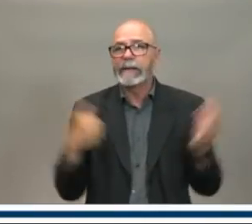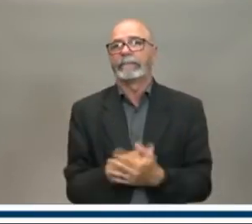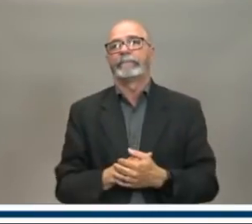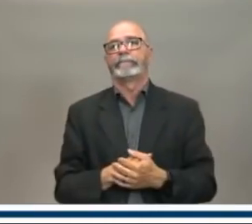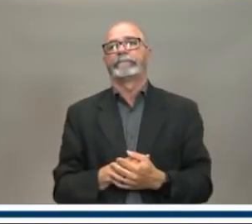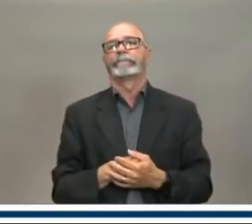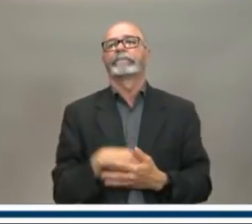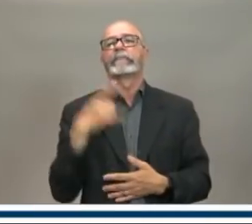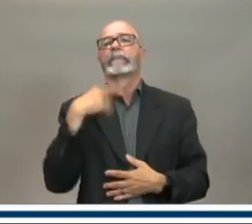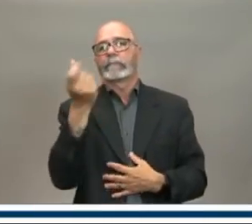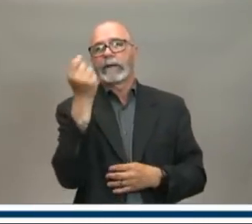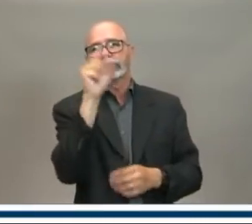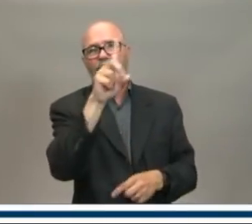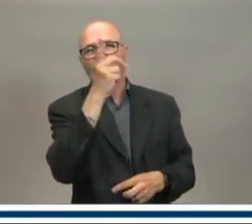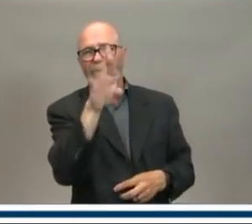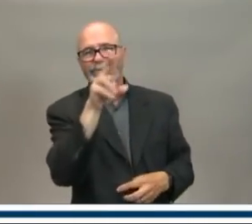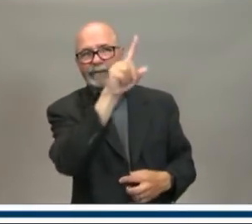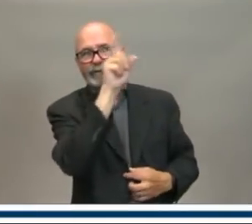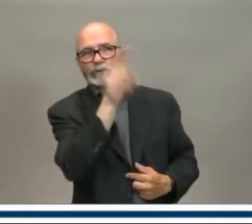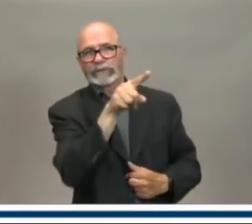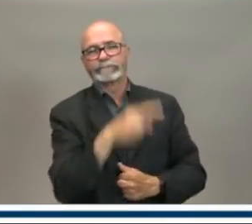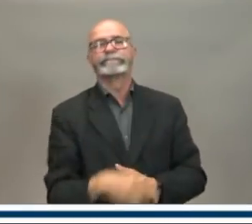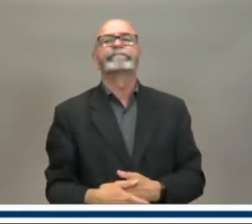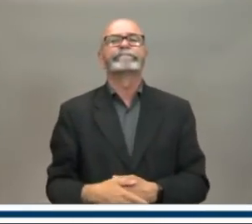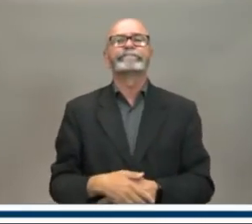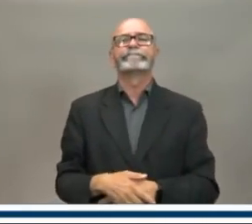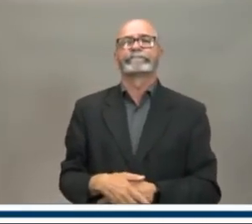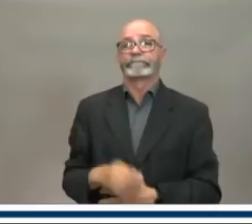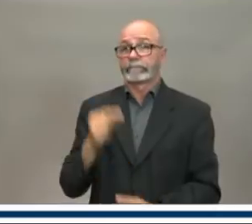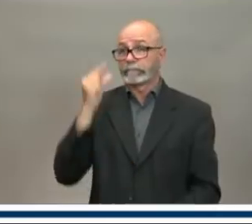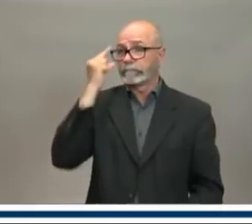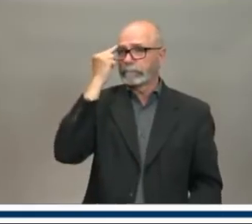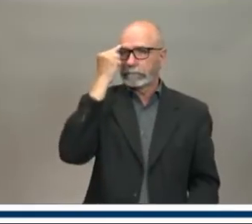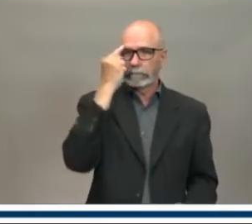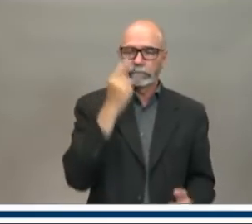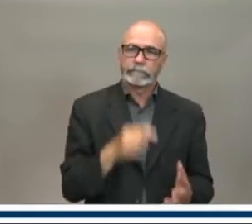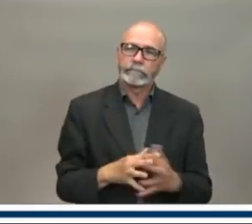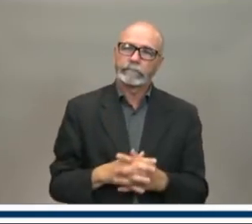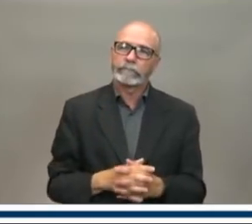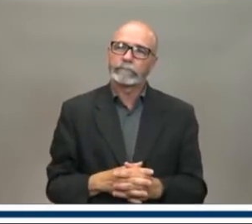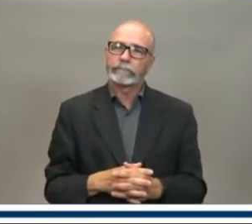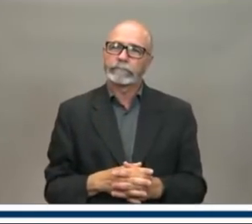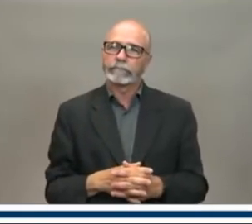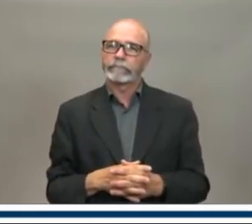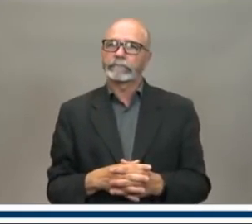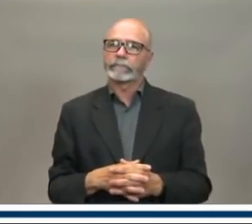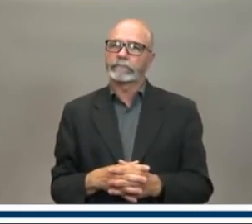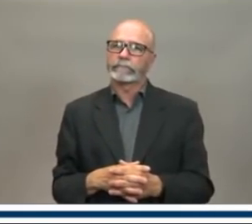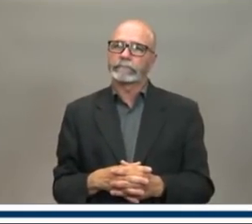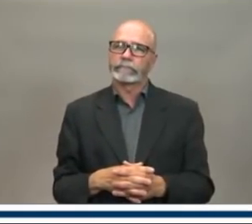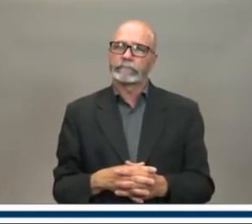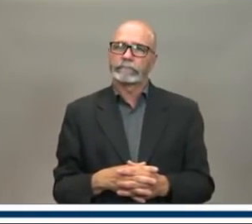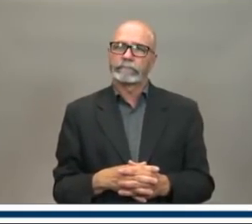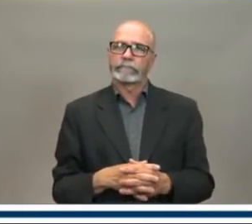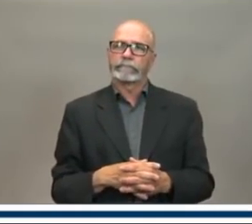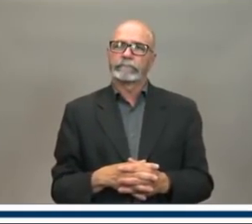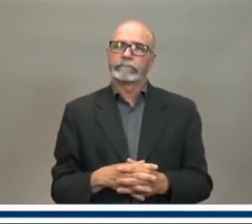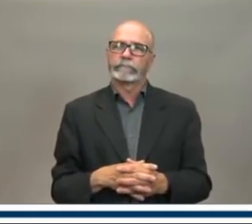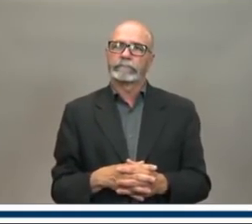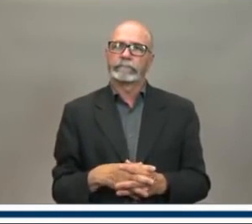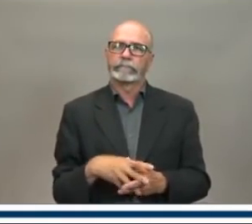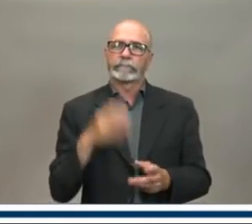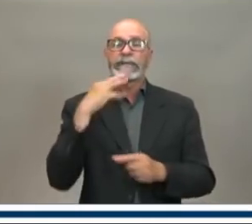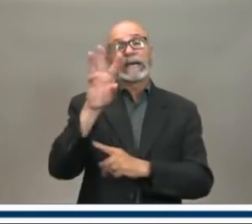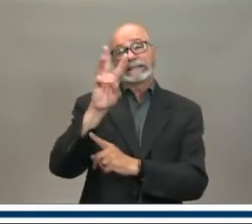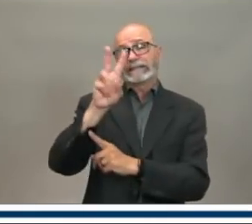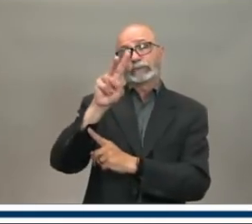The province's COVID webpage shows what looks to me like a significant gender divide, where 62% of our patients are women